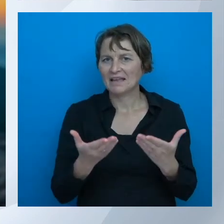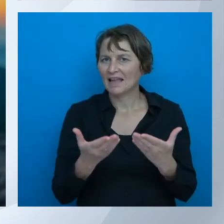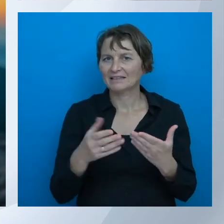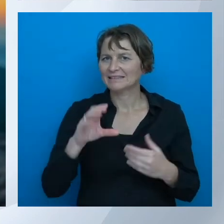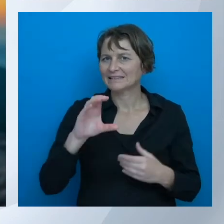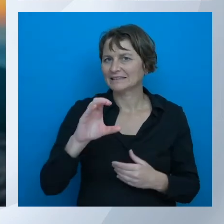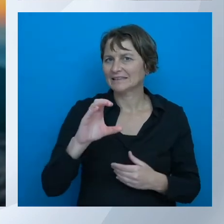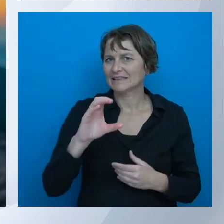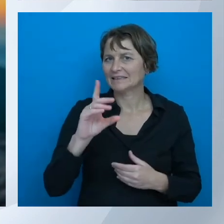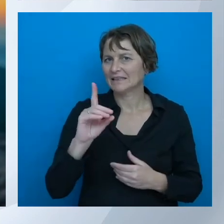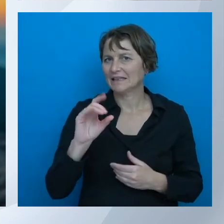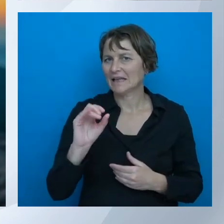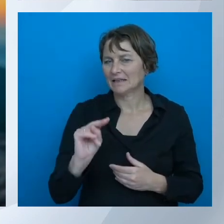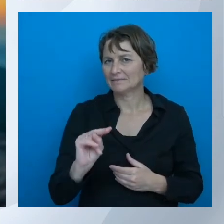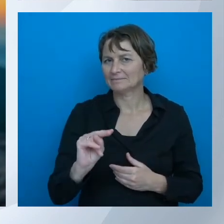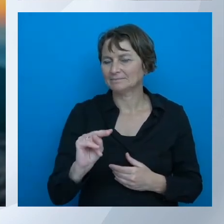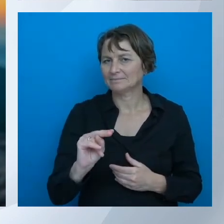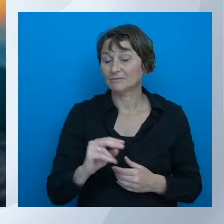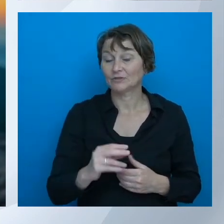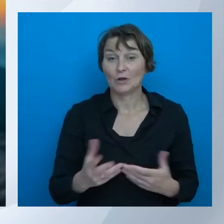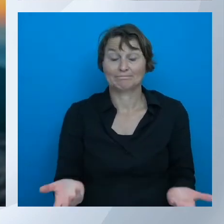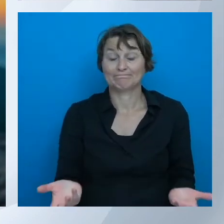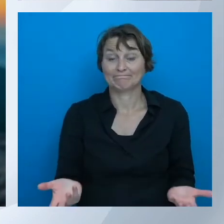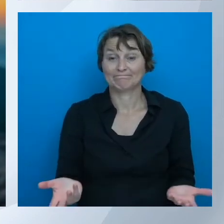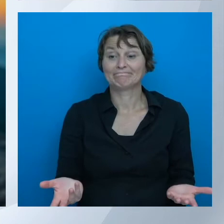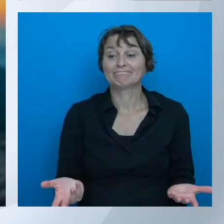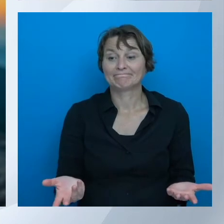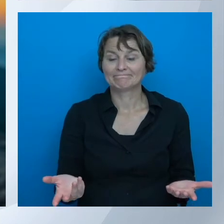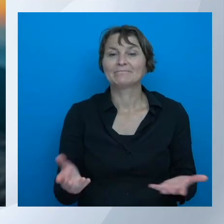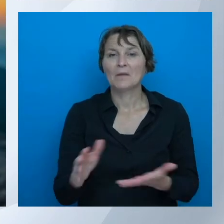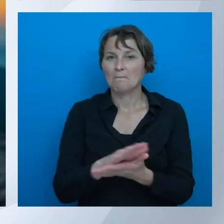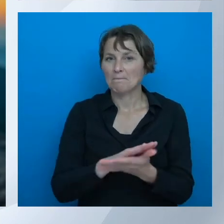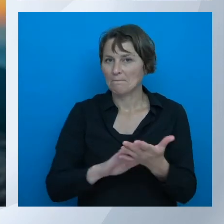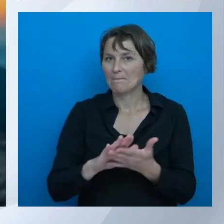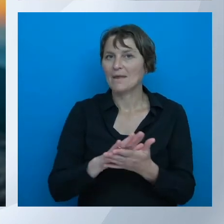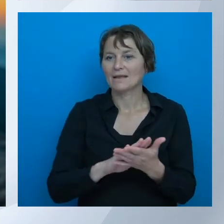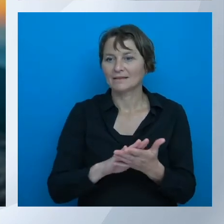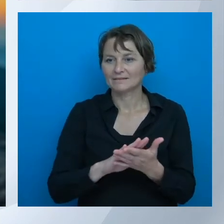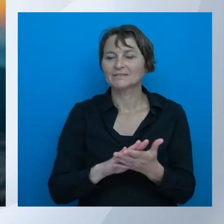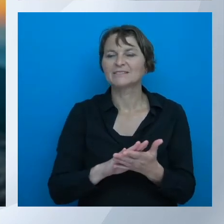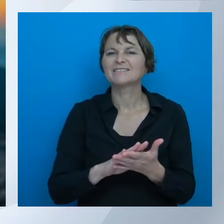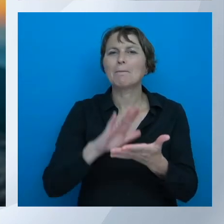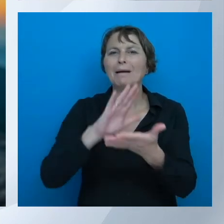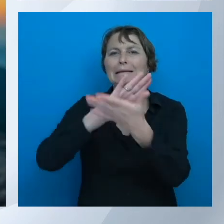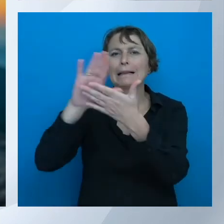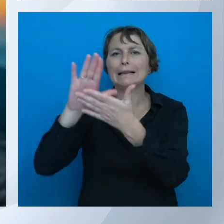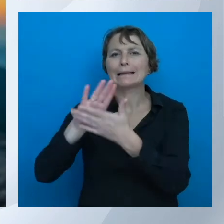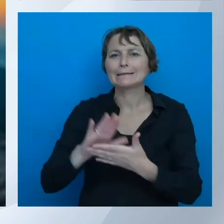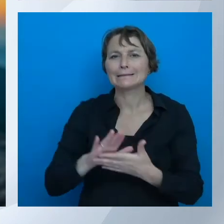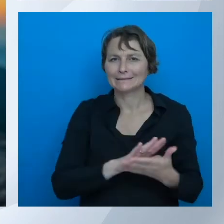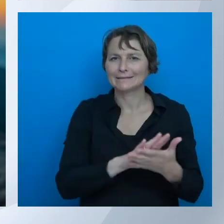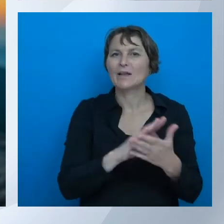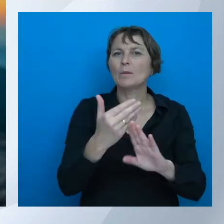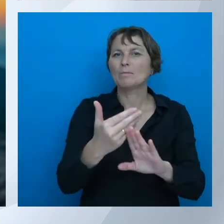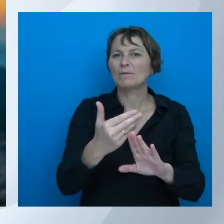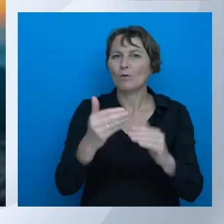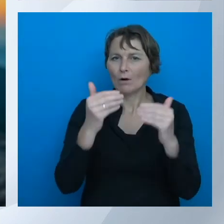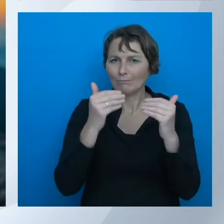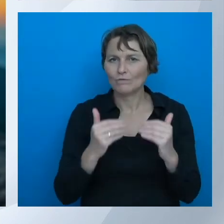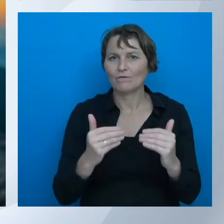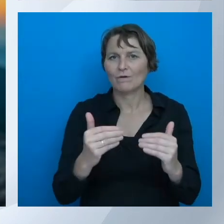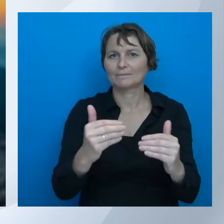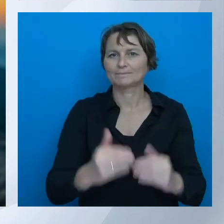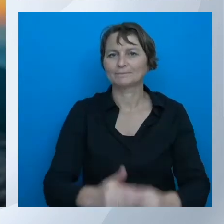there. Well, that means that you still have to clean up, so to say, before you can move on. Think about